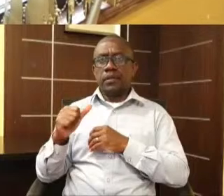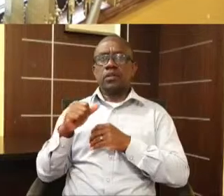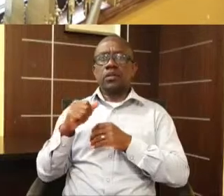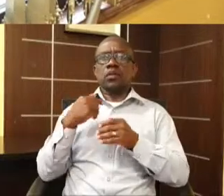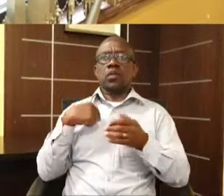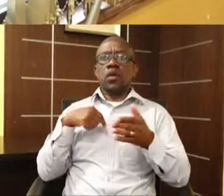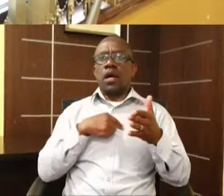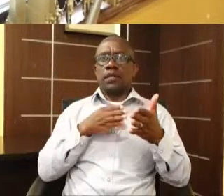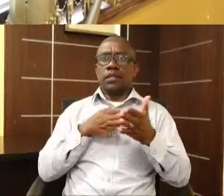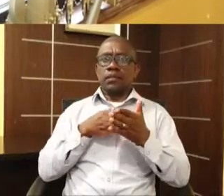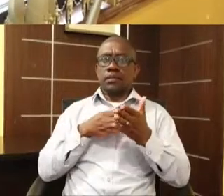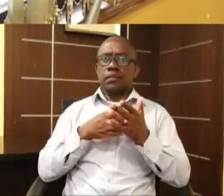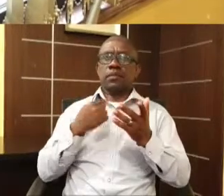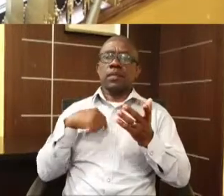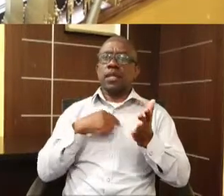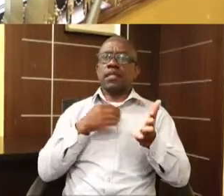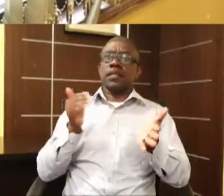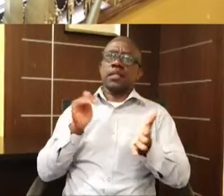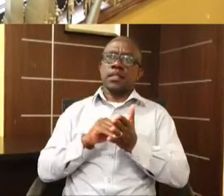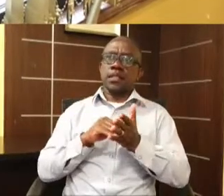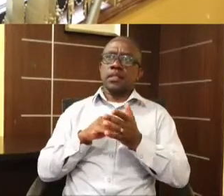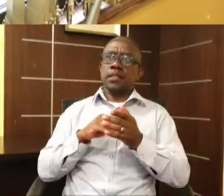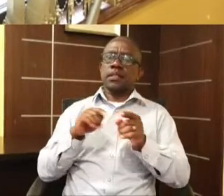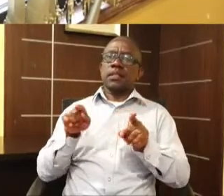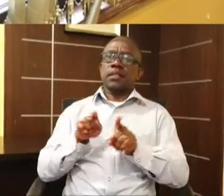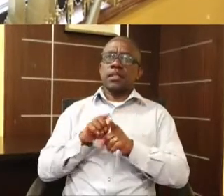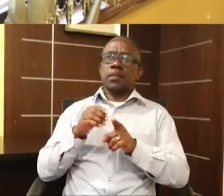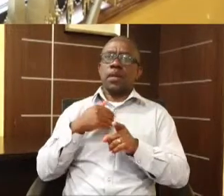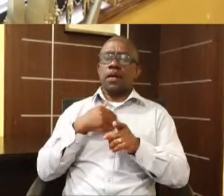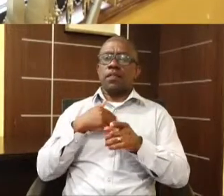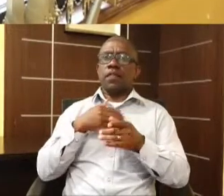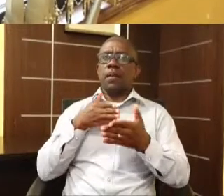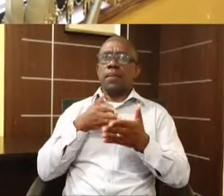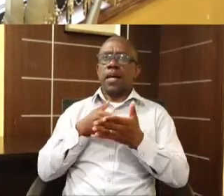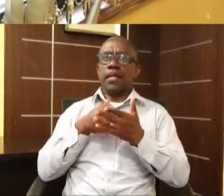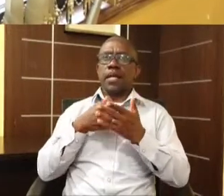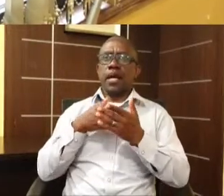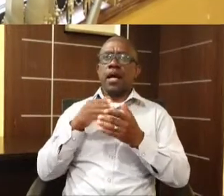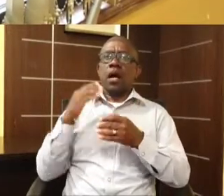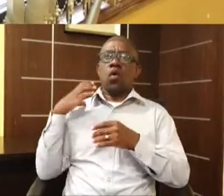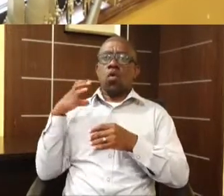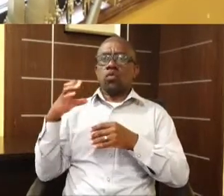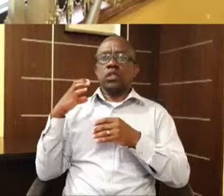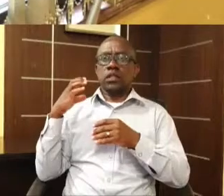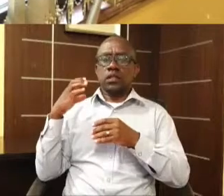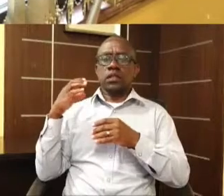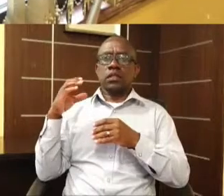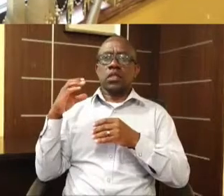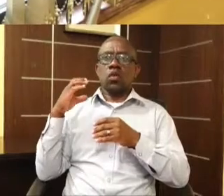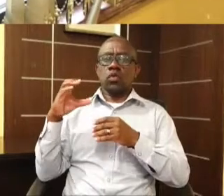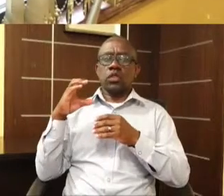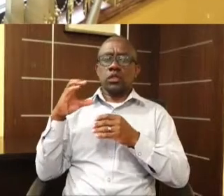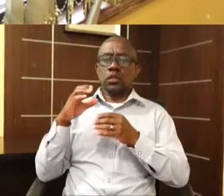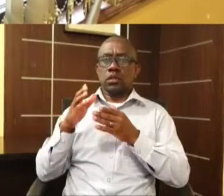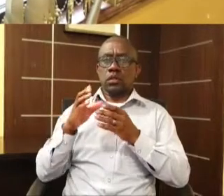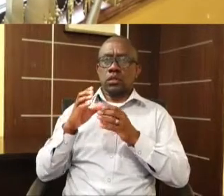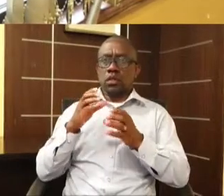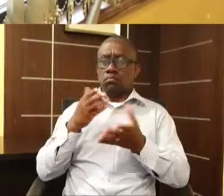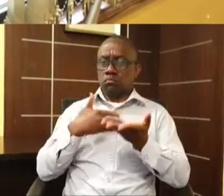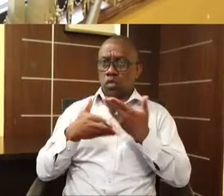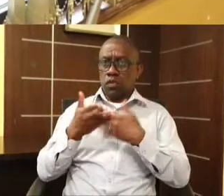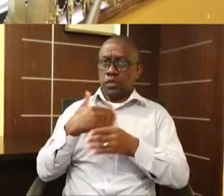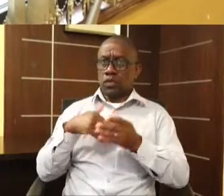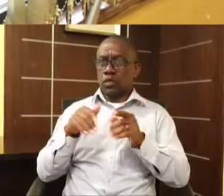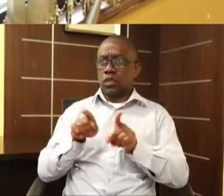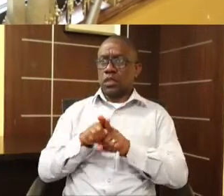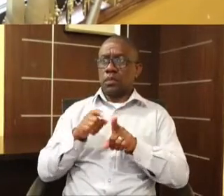we take you again through the barrier coaching conversation. And then we also have quizzes. So as the